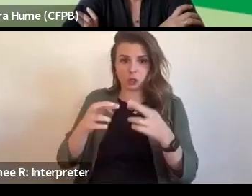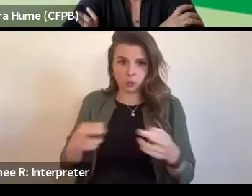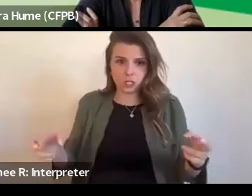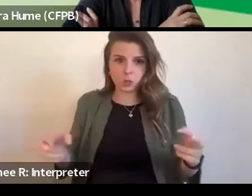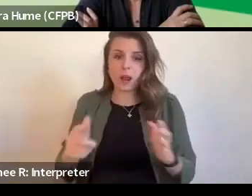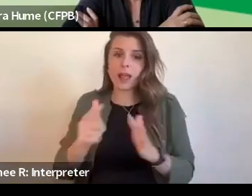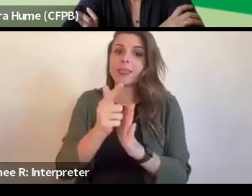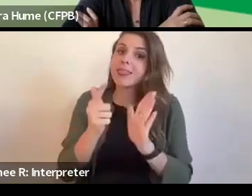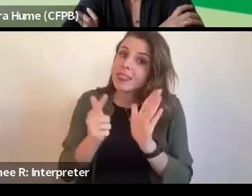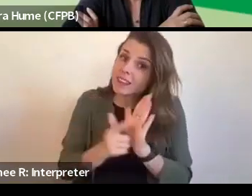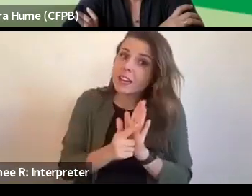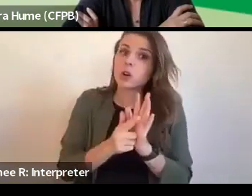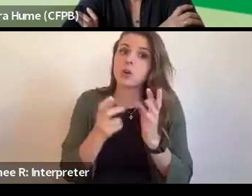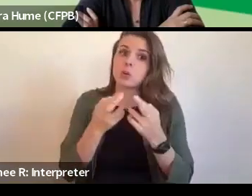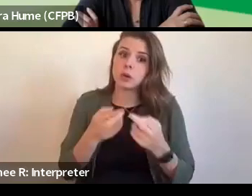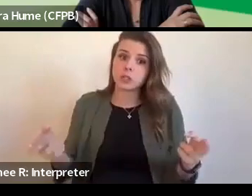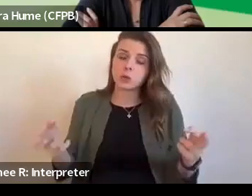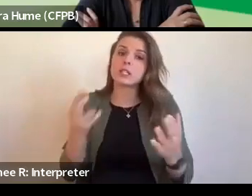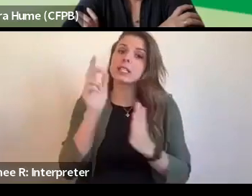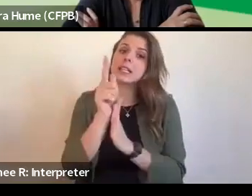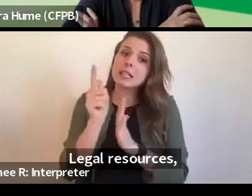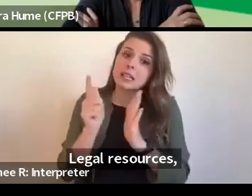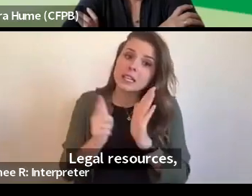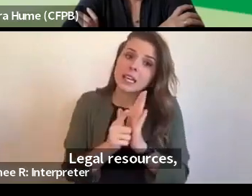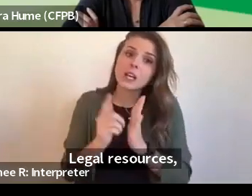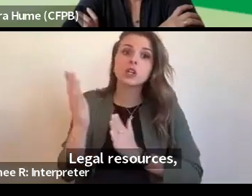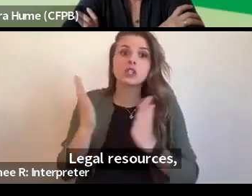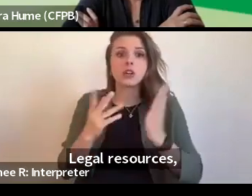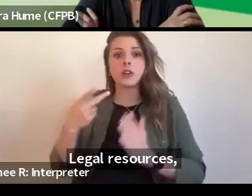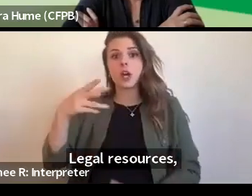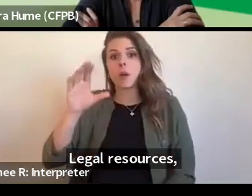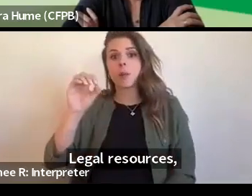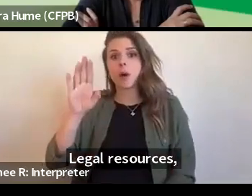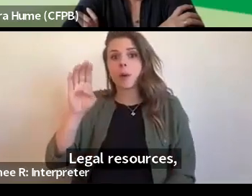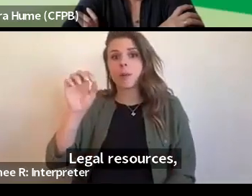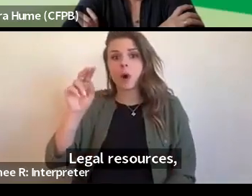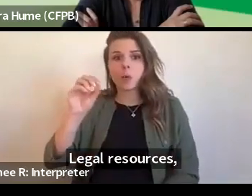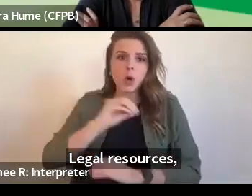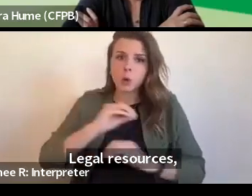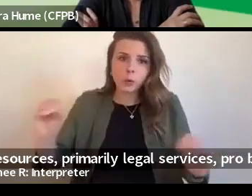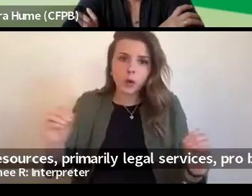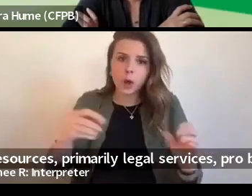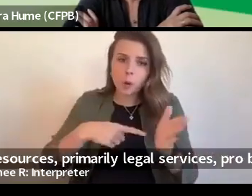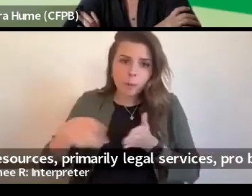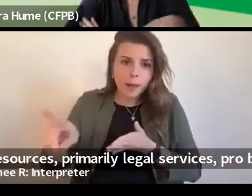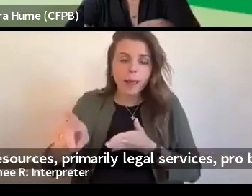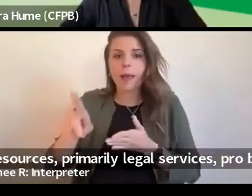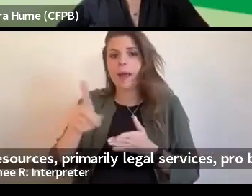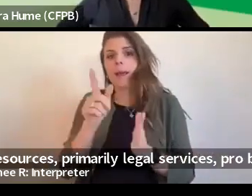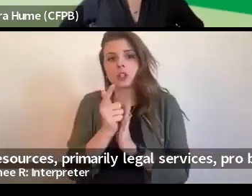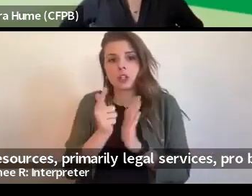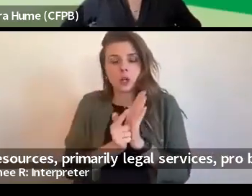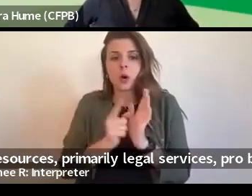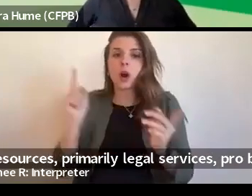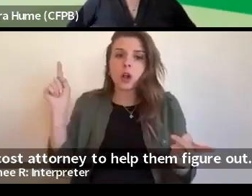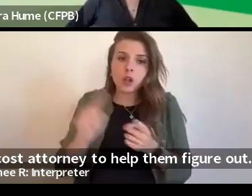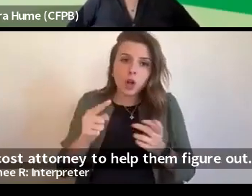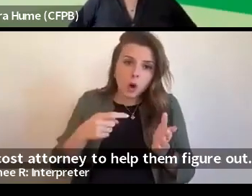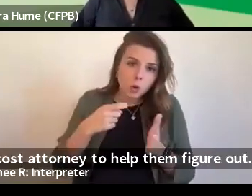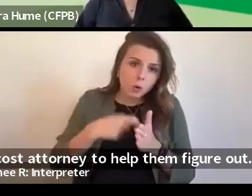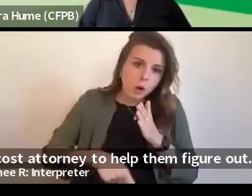resources, primarily legal services, pro bono attorney, or a low-cost attorney to help them figure out how to